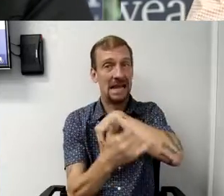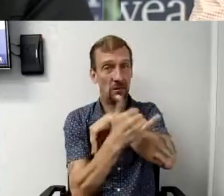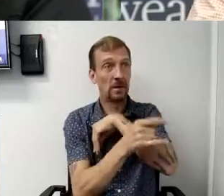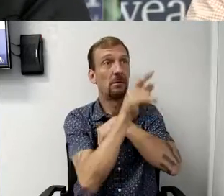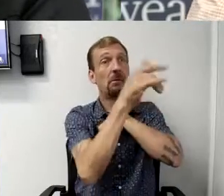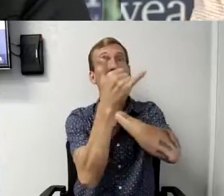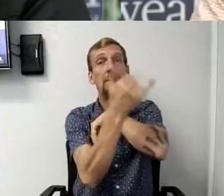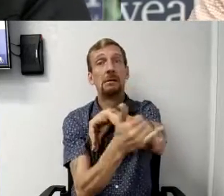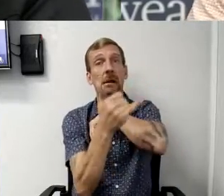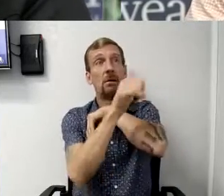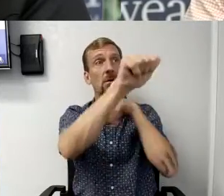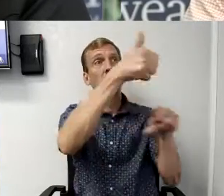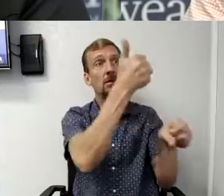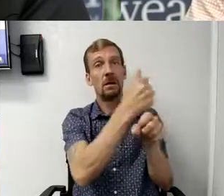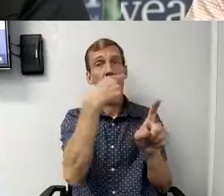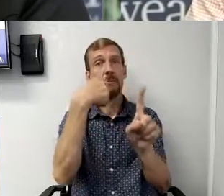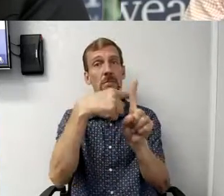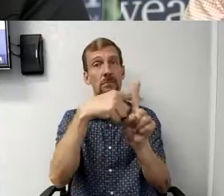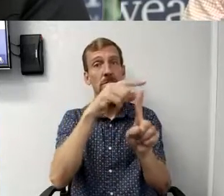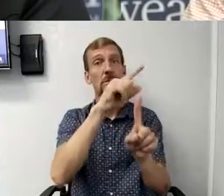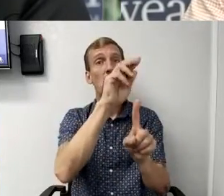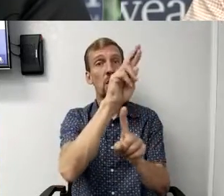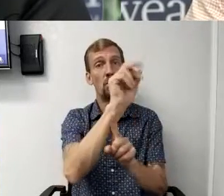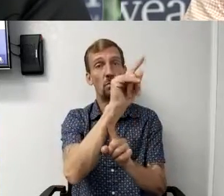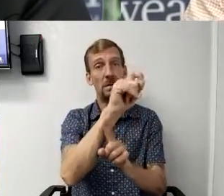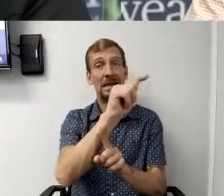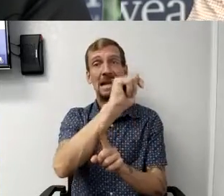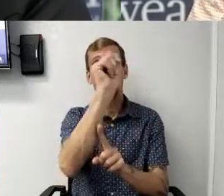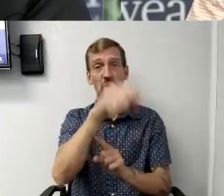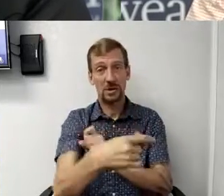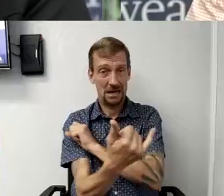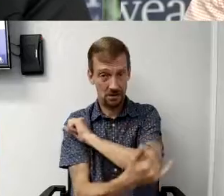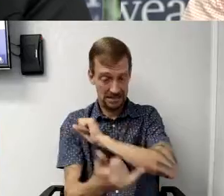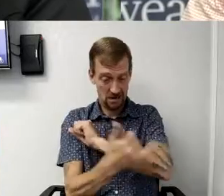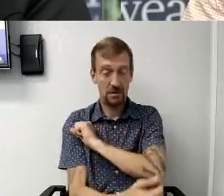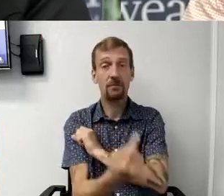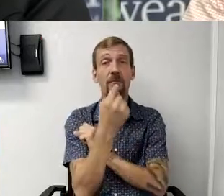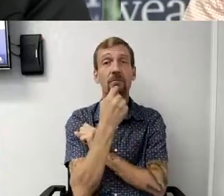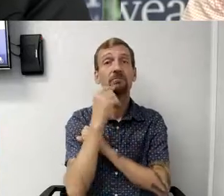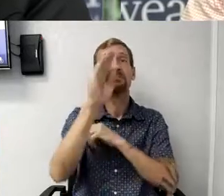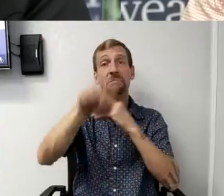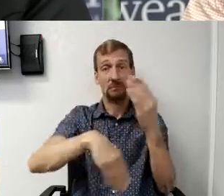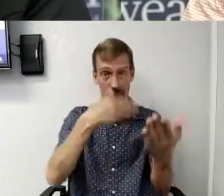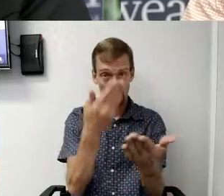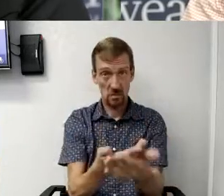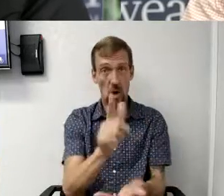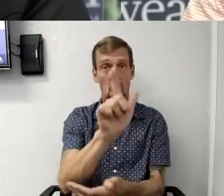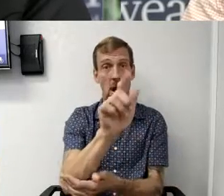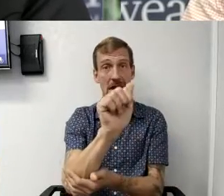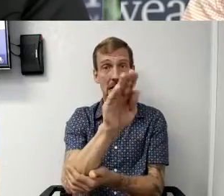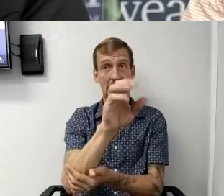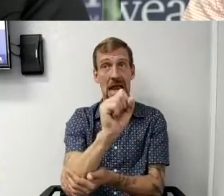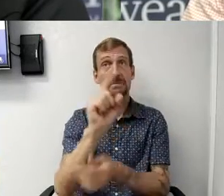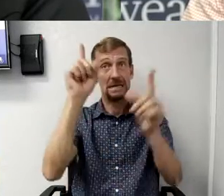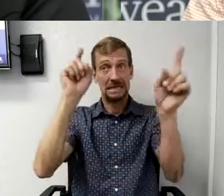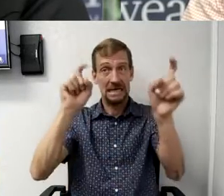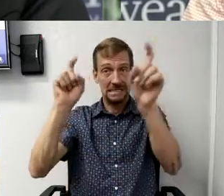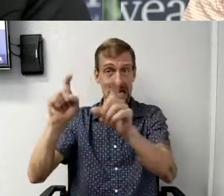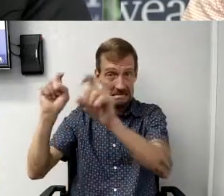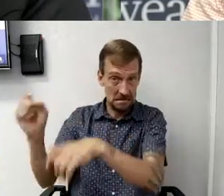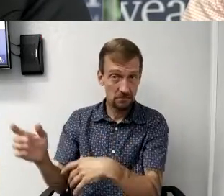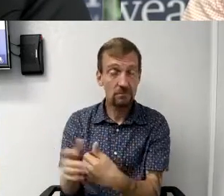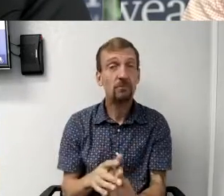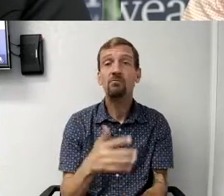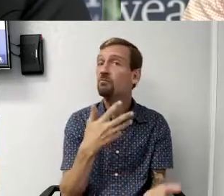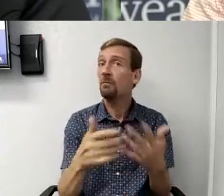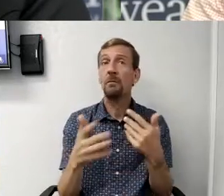rate, they use Tulare County residents tested at all labs. And so anything that they can get a hold of, so